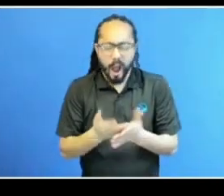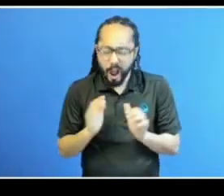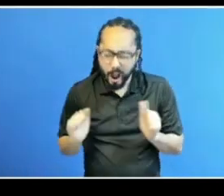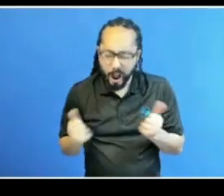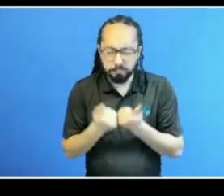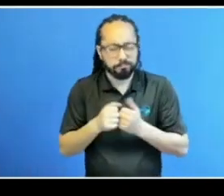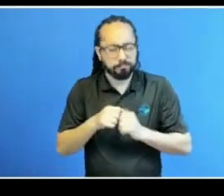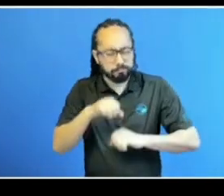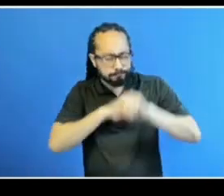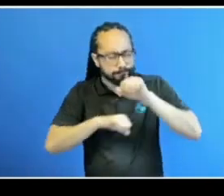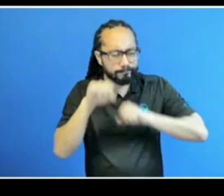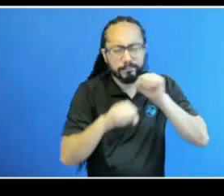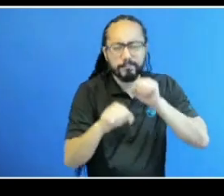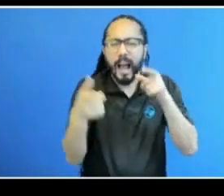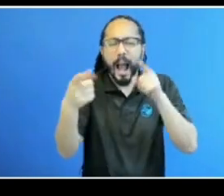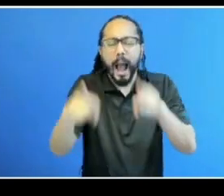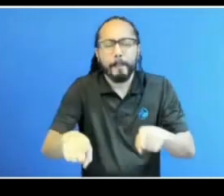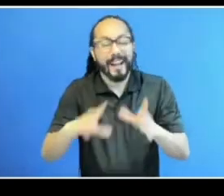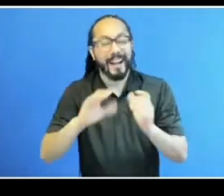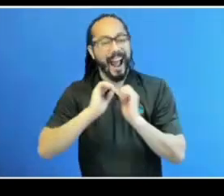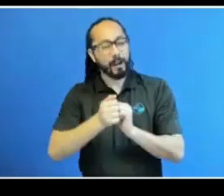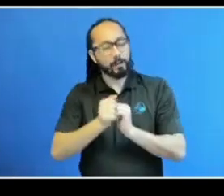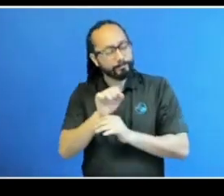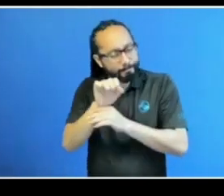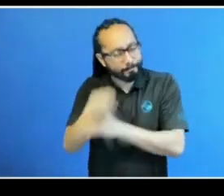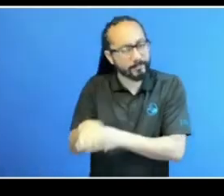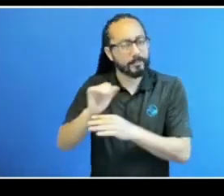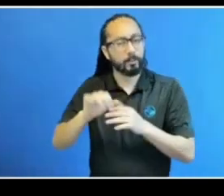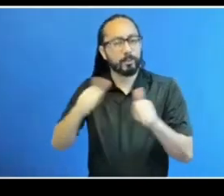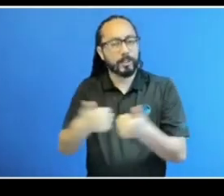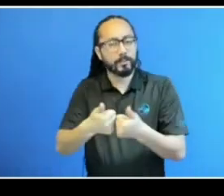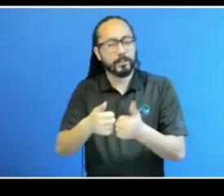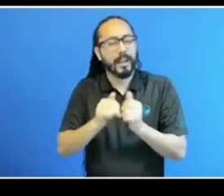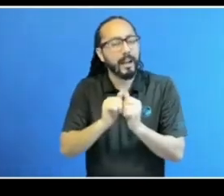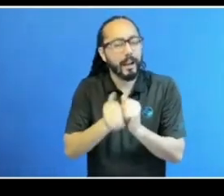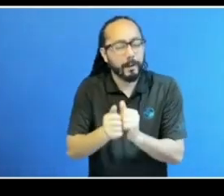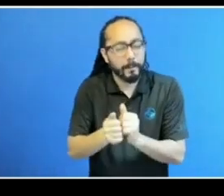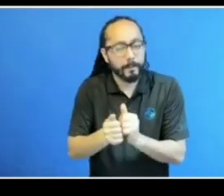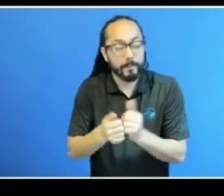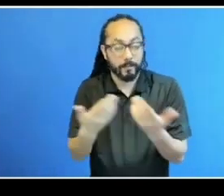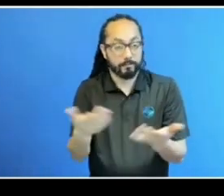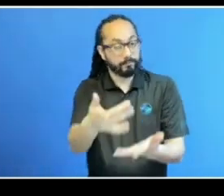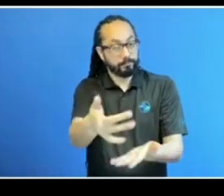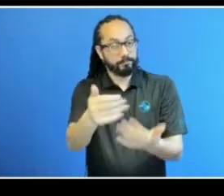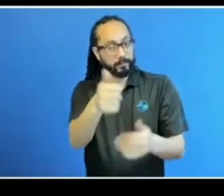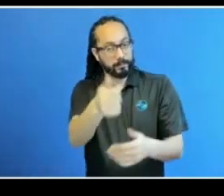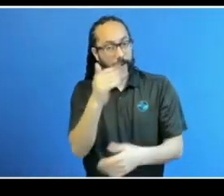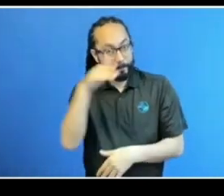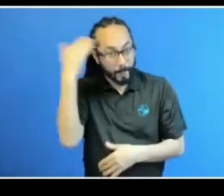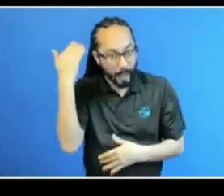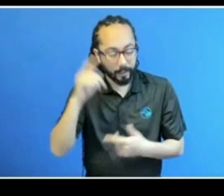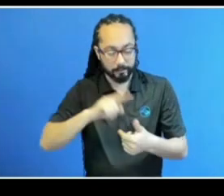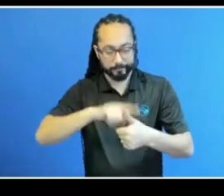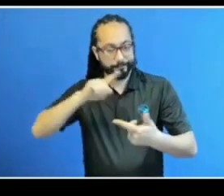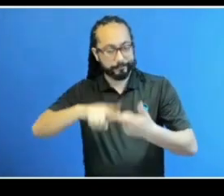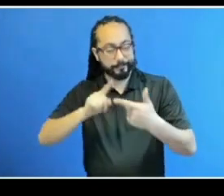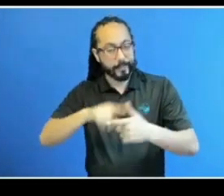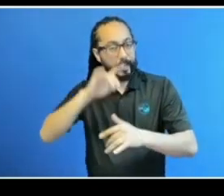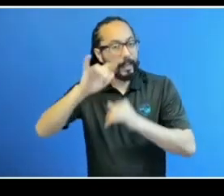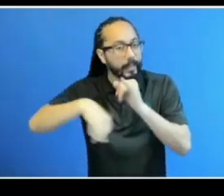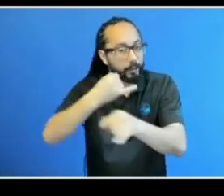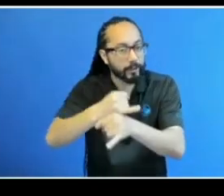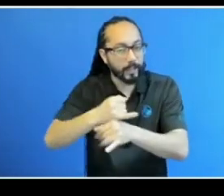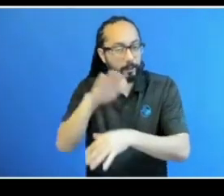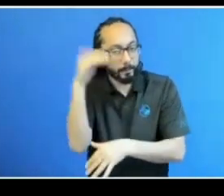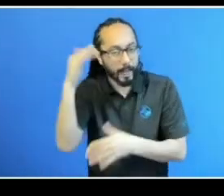you do to overcome these challenges? Because I know there's many layers of not only being Black, but being an international Black student, just